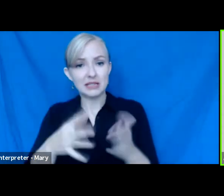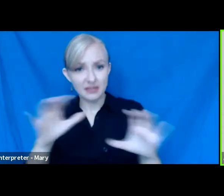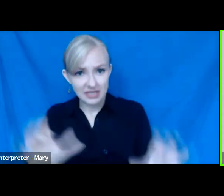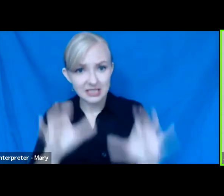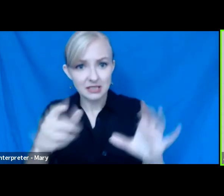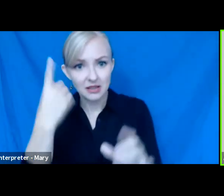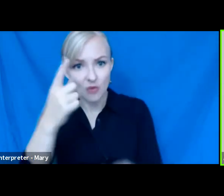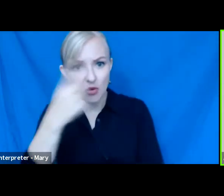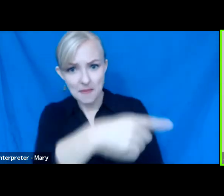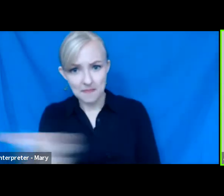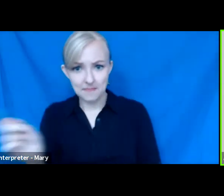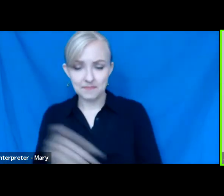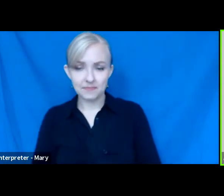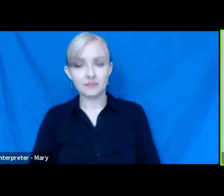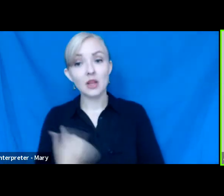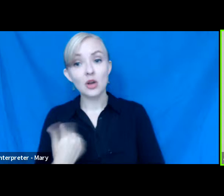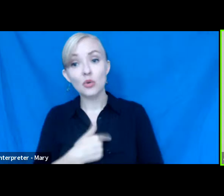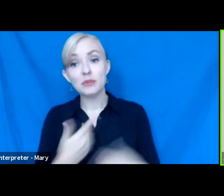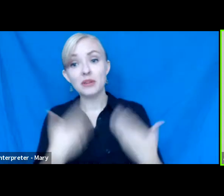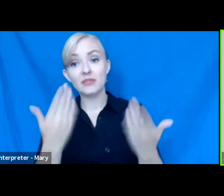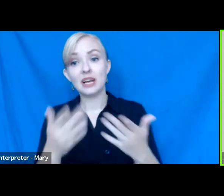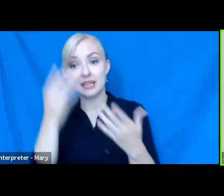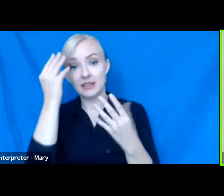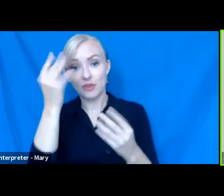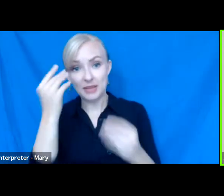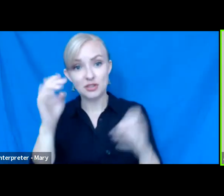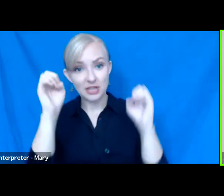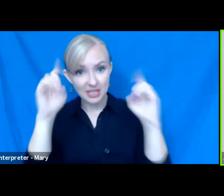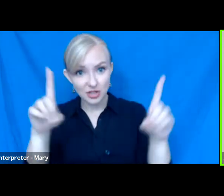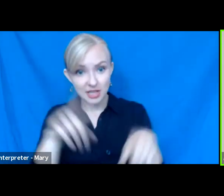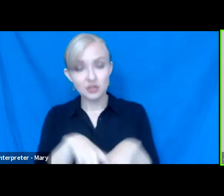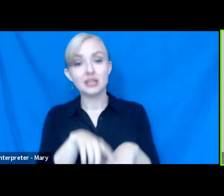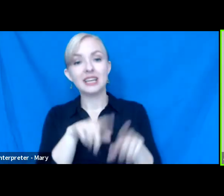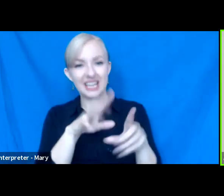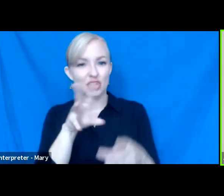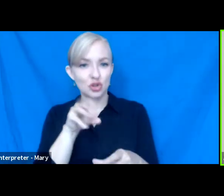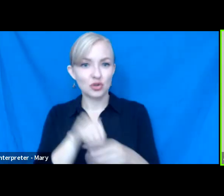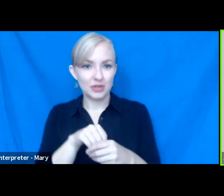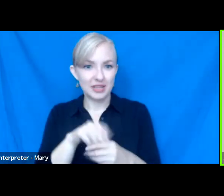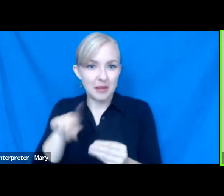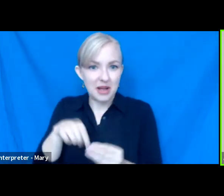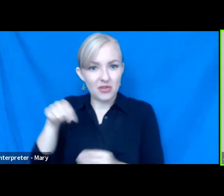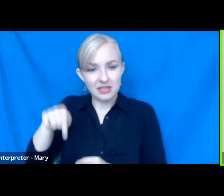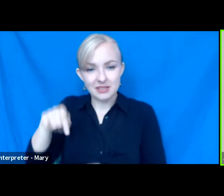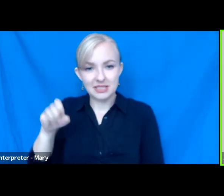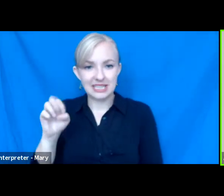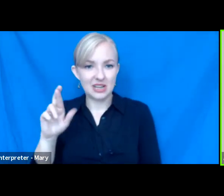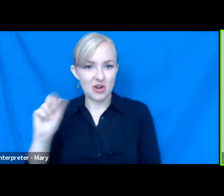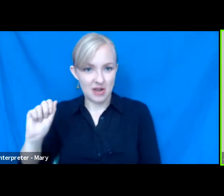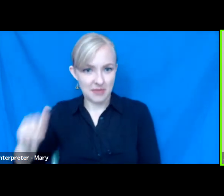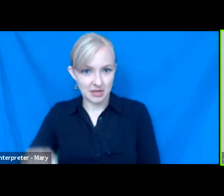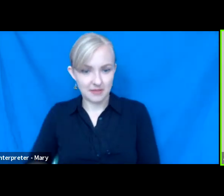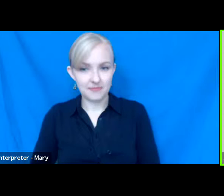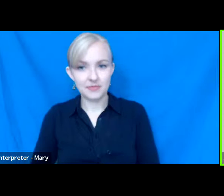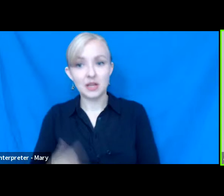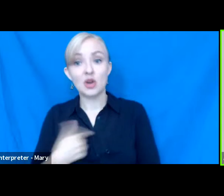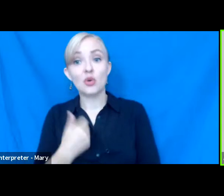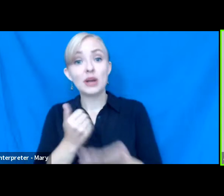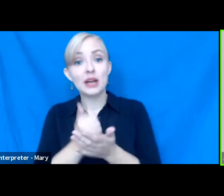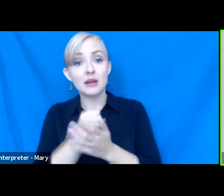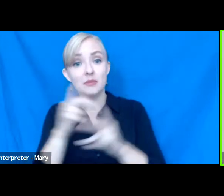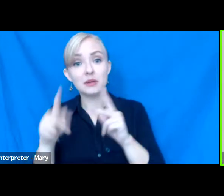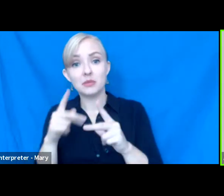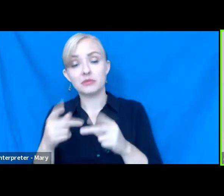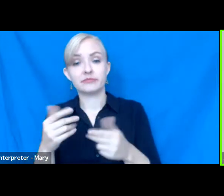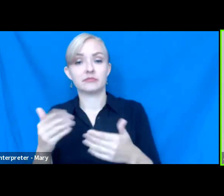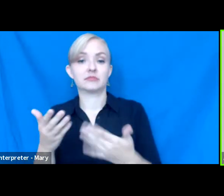people about available housing resources, including the Emergency Rental Assistance Program, assist people in gaining access